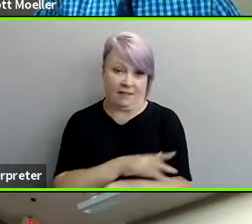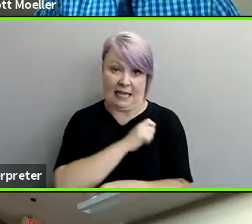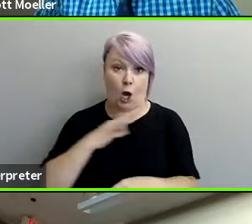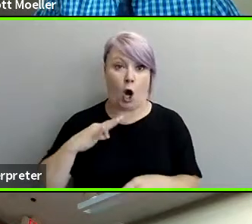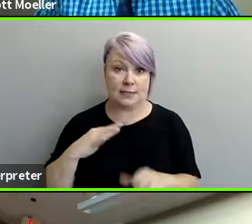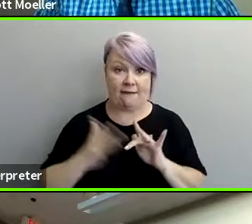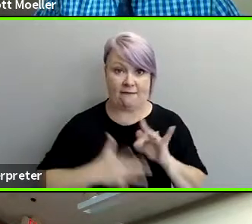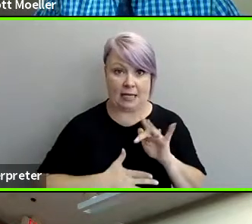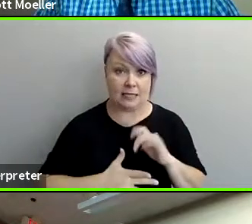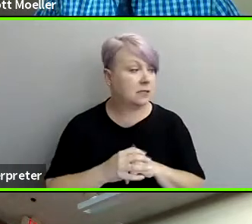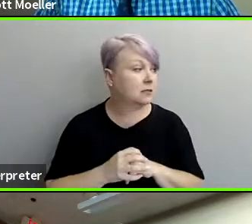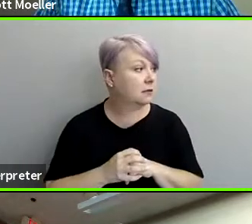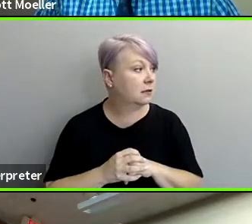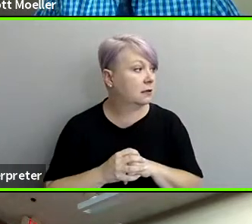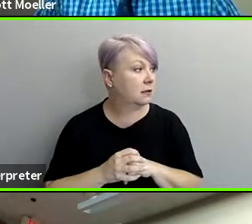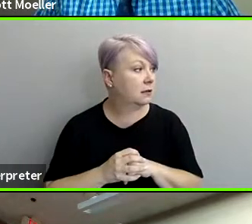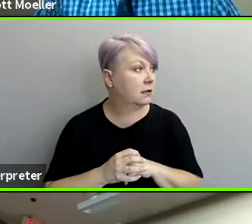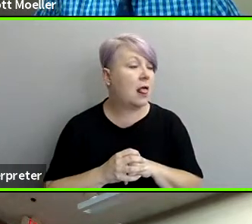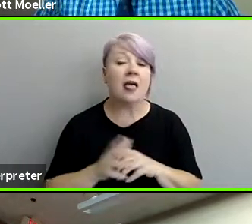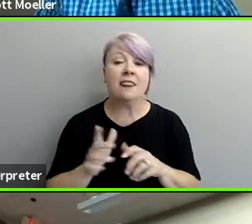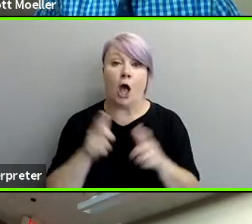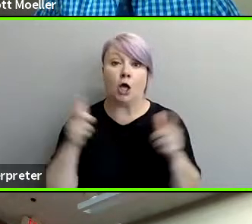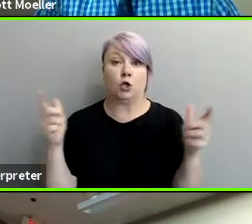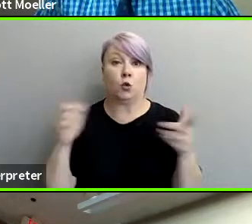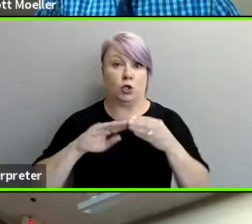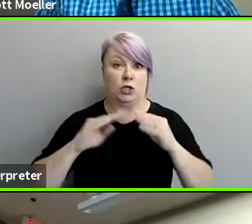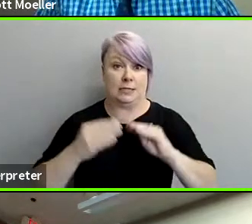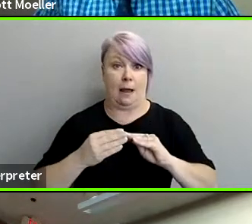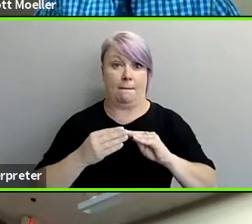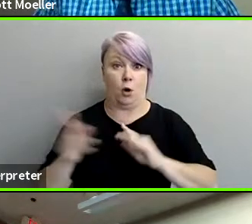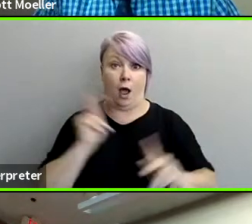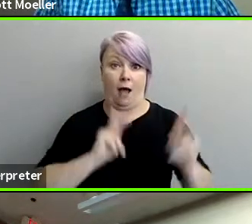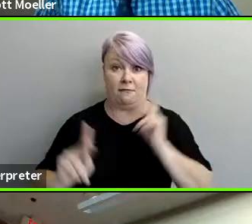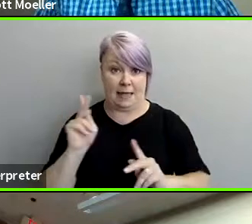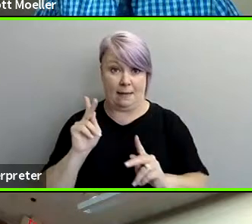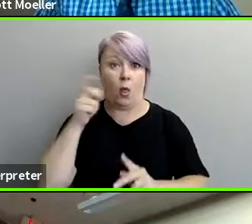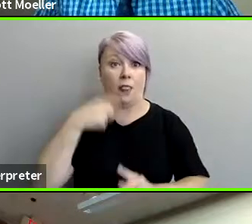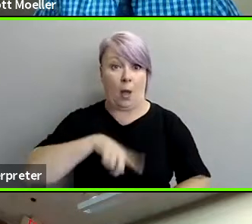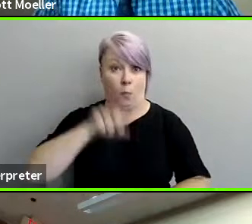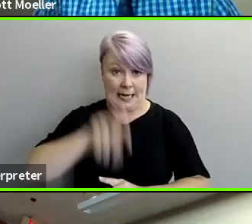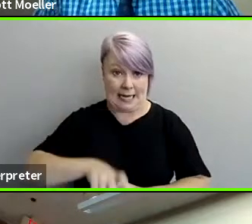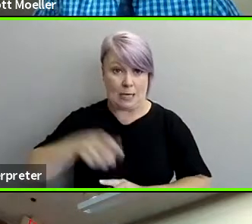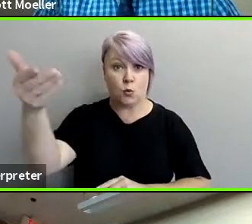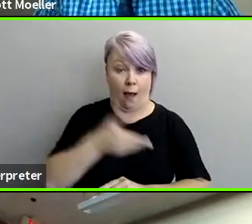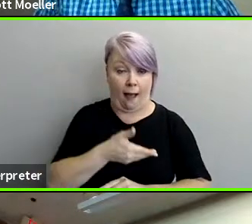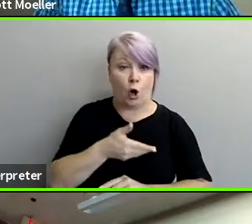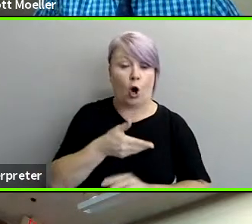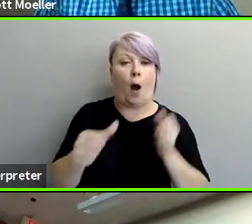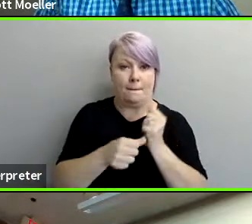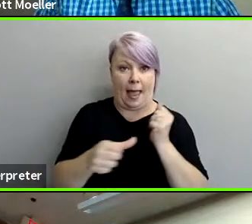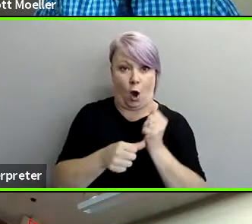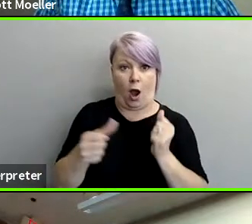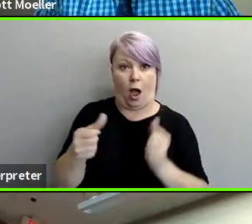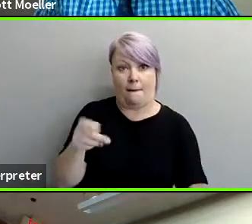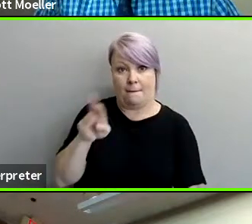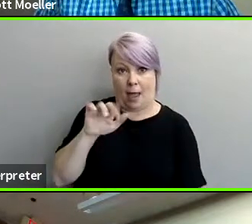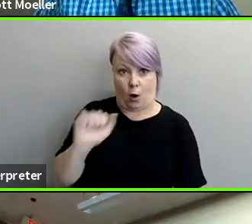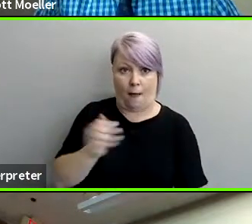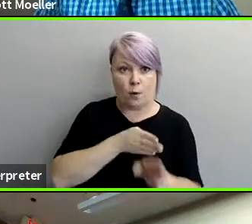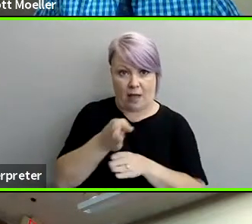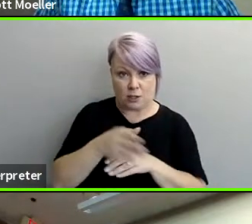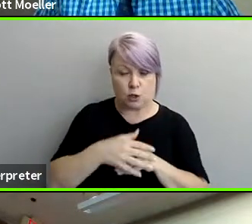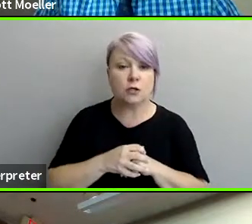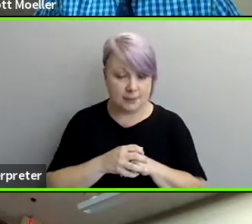areas of concern right now are paraprofessionals, and that's where they're starting to go, not only on top of the quarantines and teachers have to go